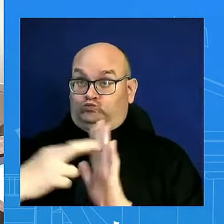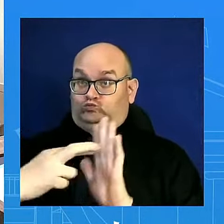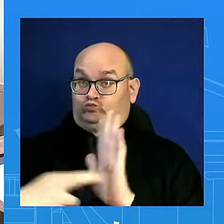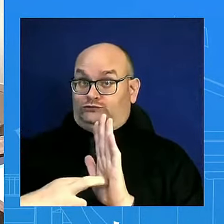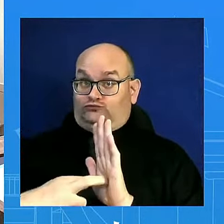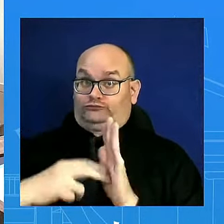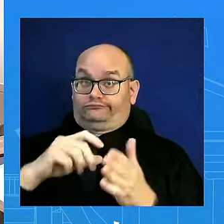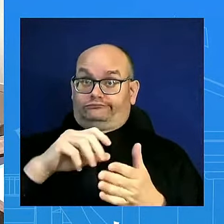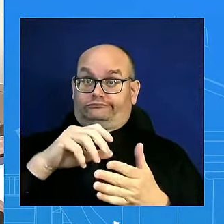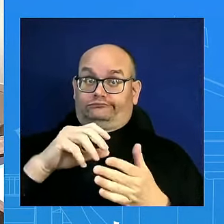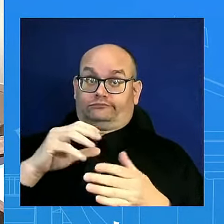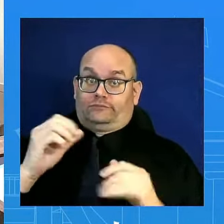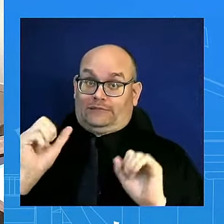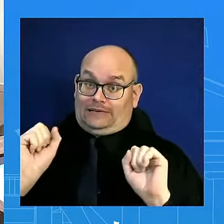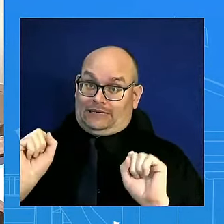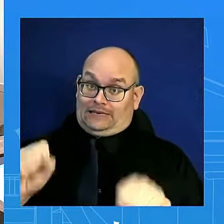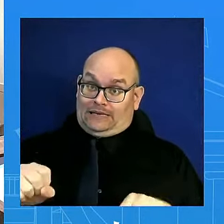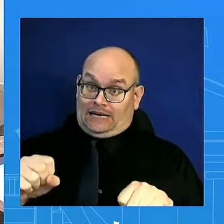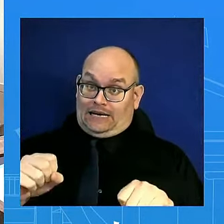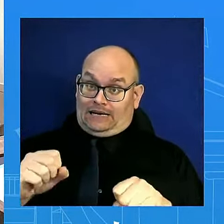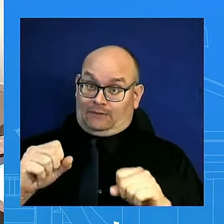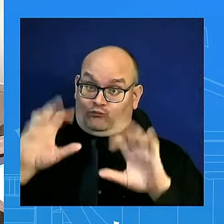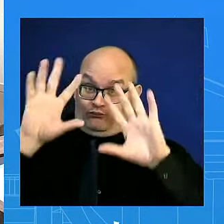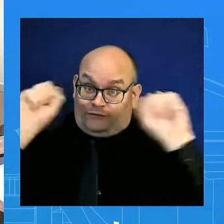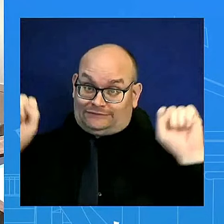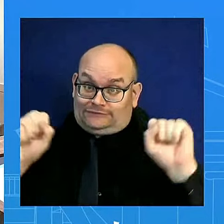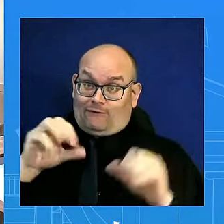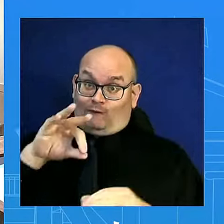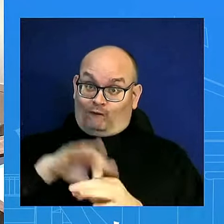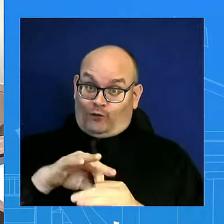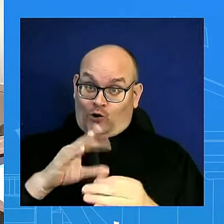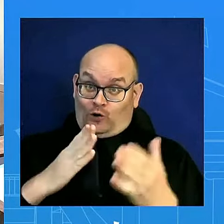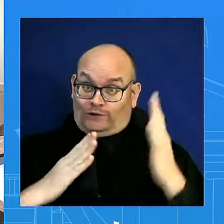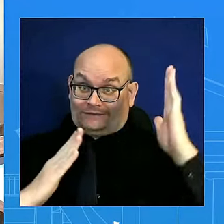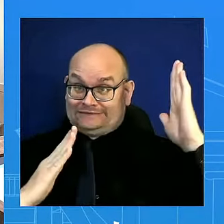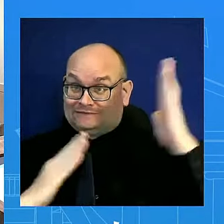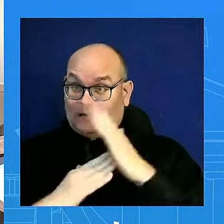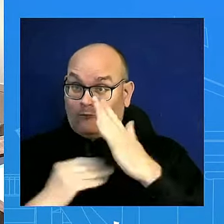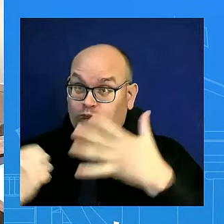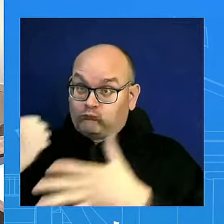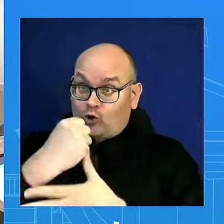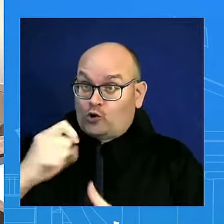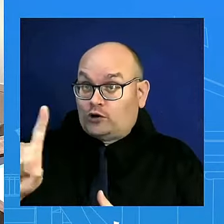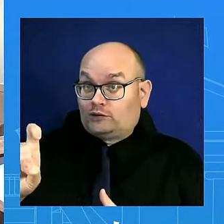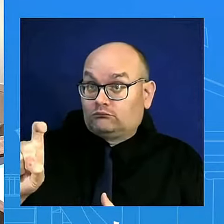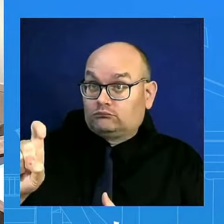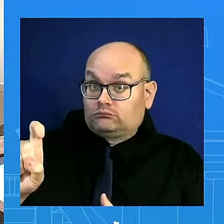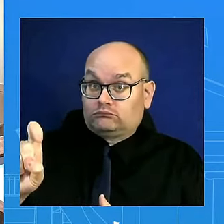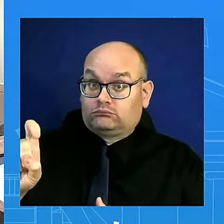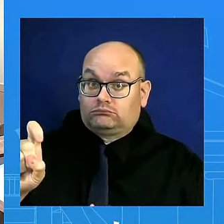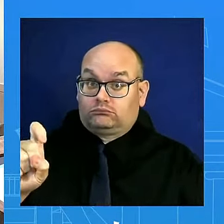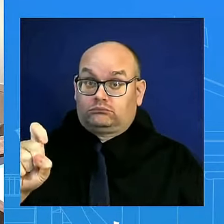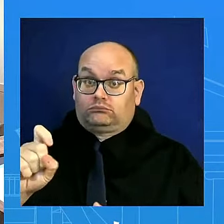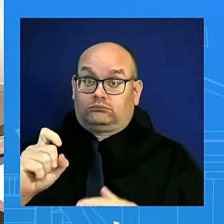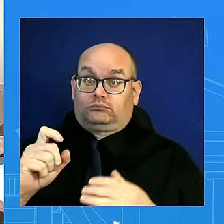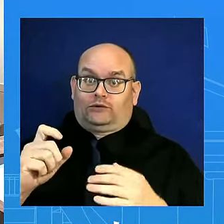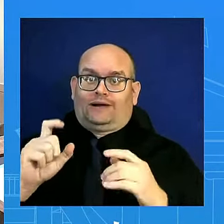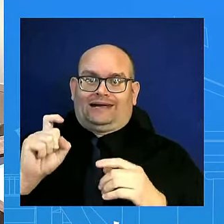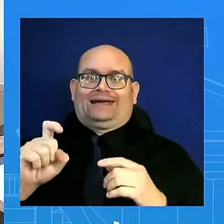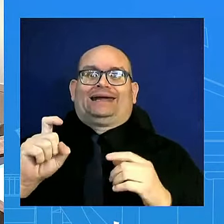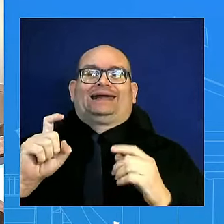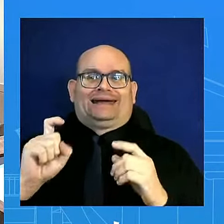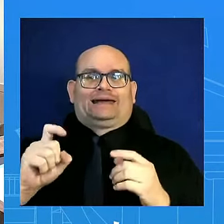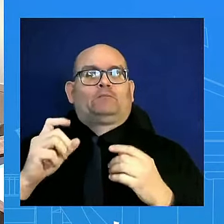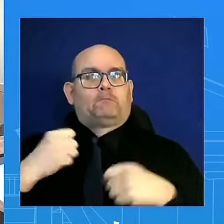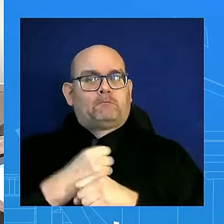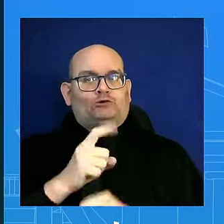the issue of voting rights as a top priority? Does he believe that he can have some renewed efforts to get those bills passed in Congress? So look, as